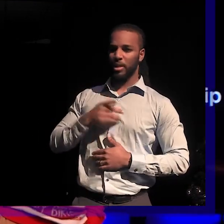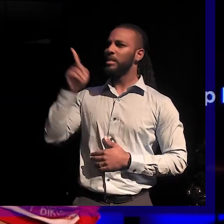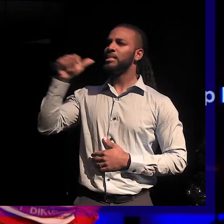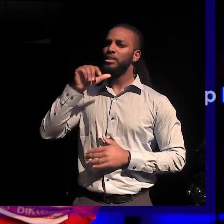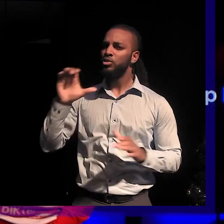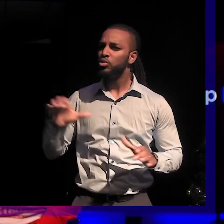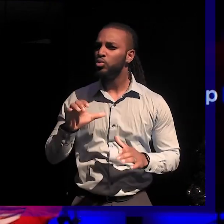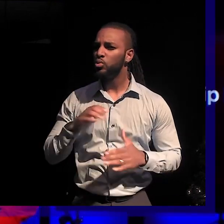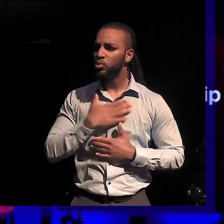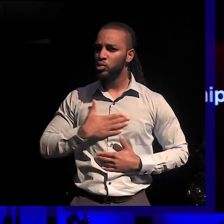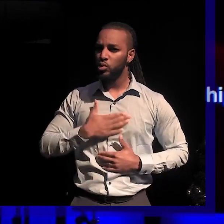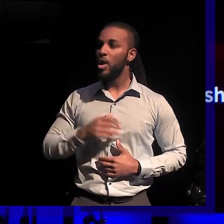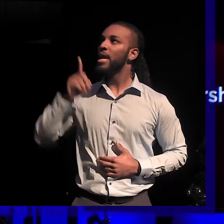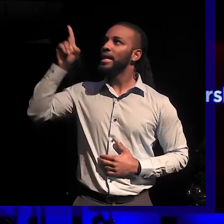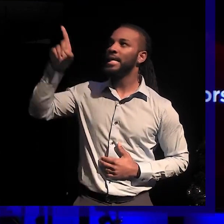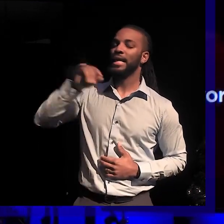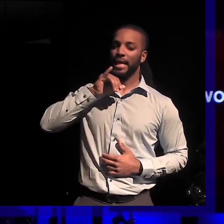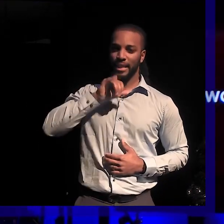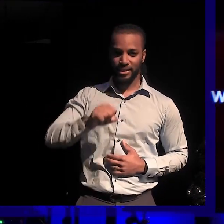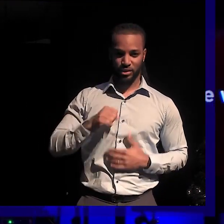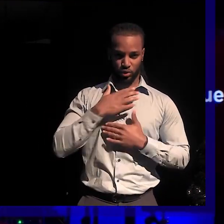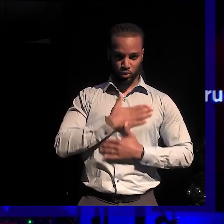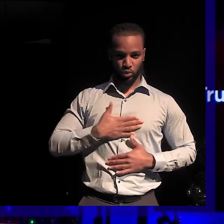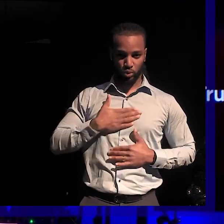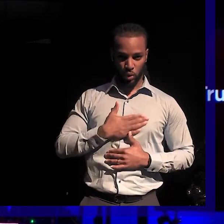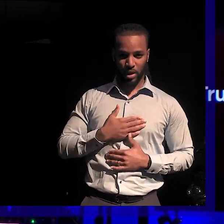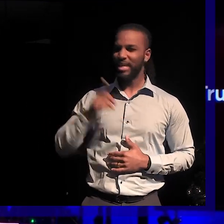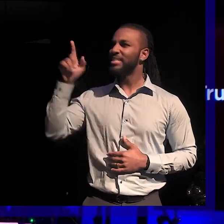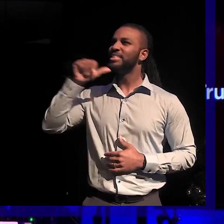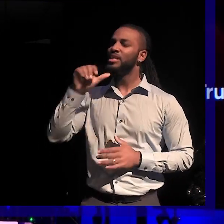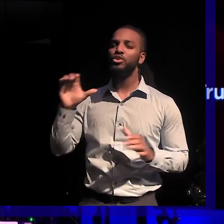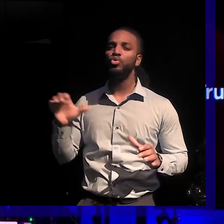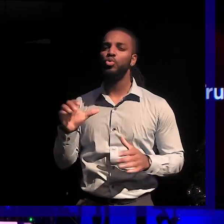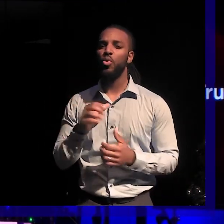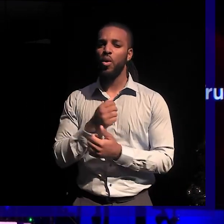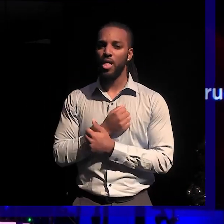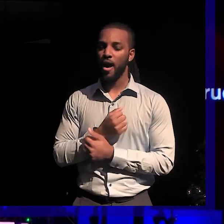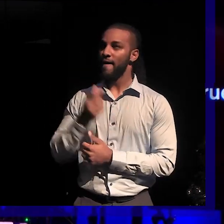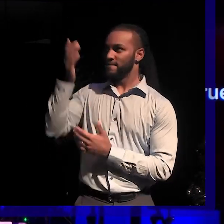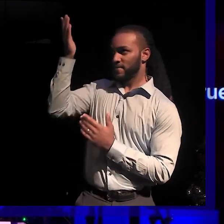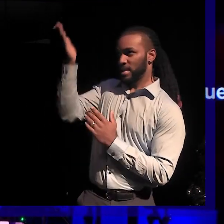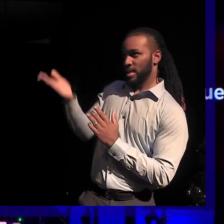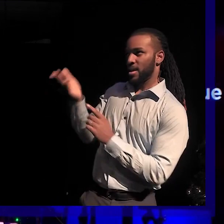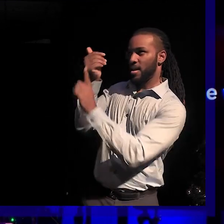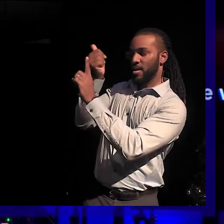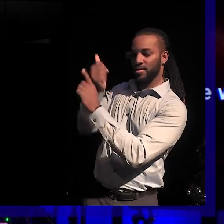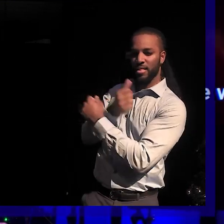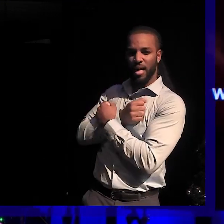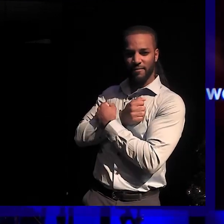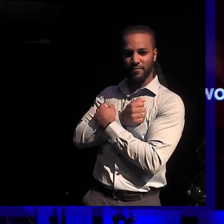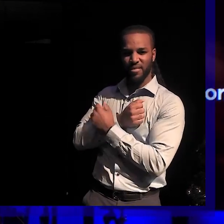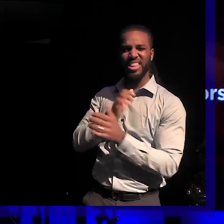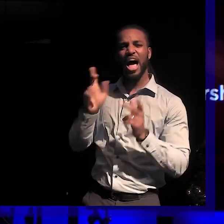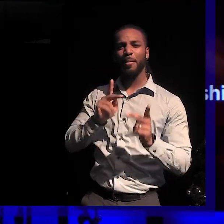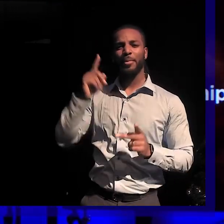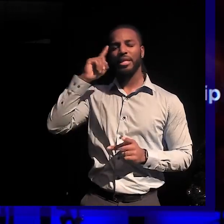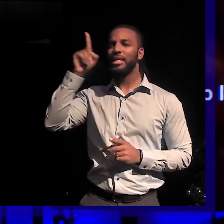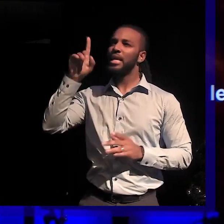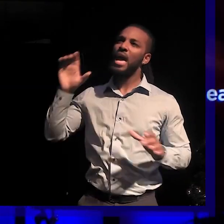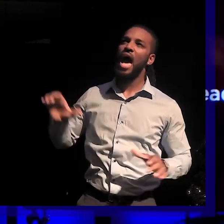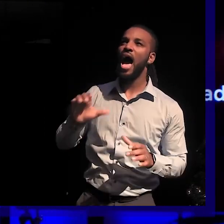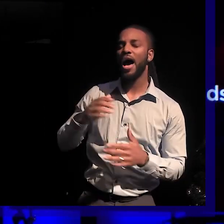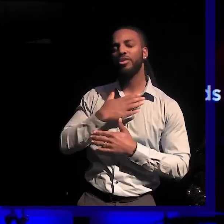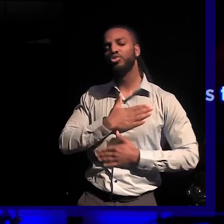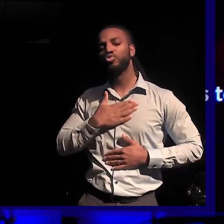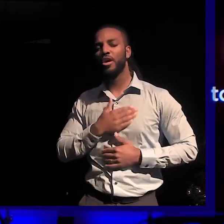joy. God is joy. God doesn't just do love. He is love. A lot of people think God acts joyfully or acts. No.